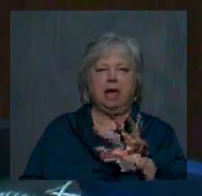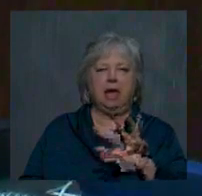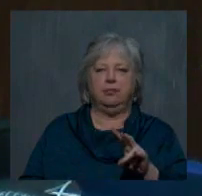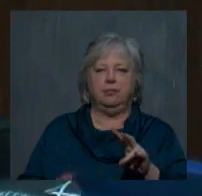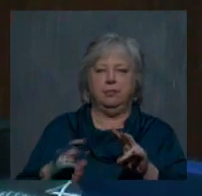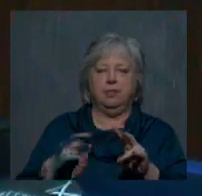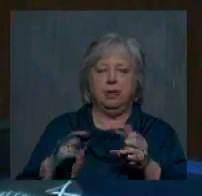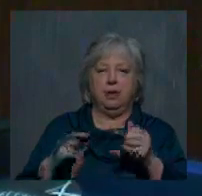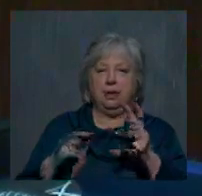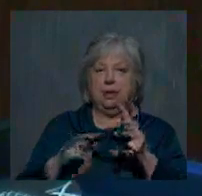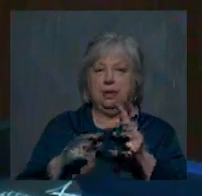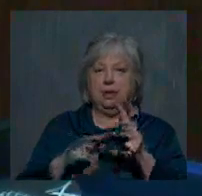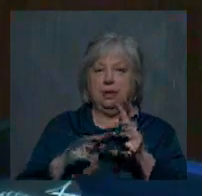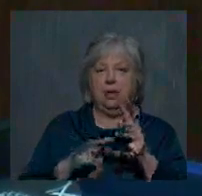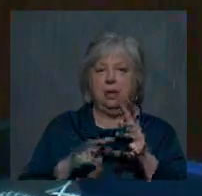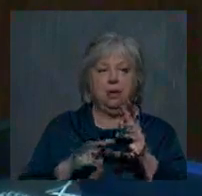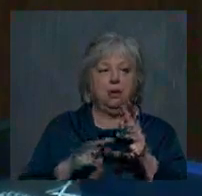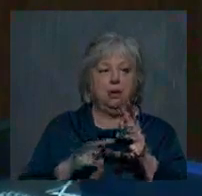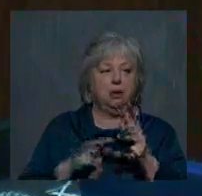On 16,